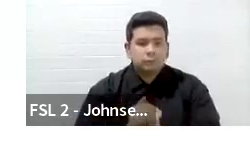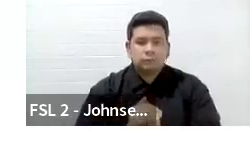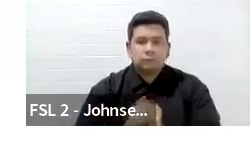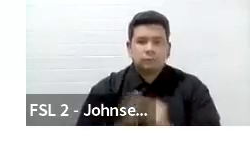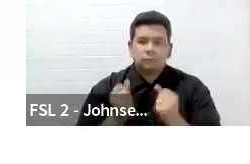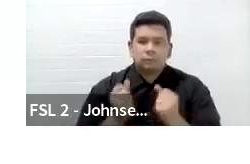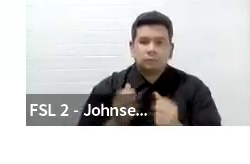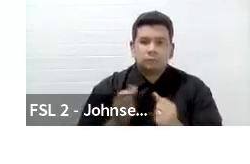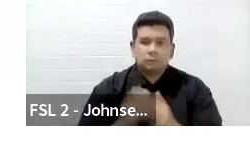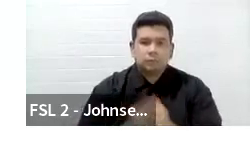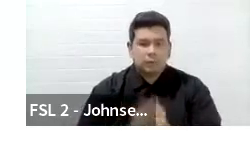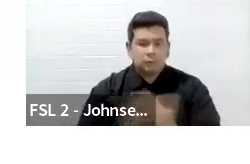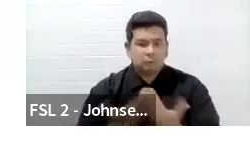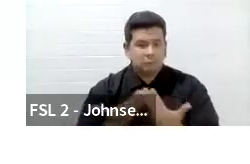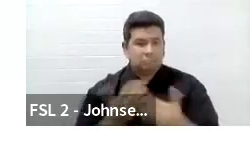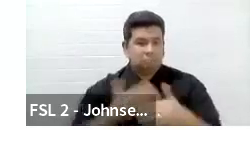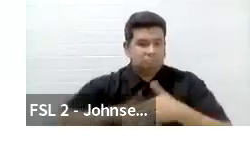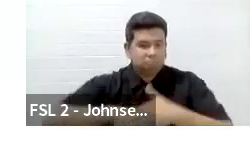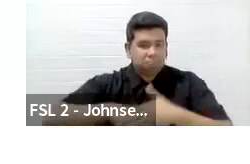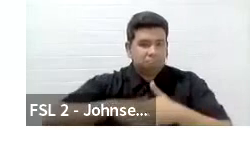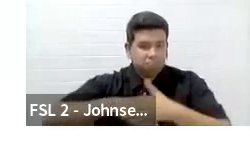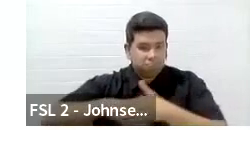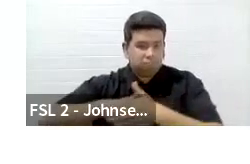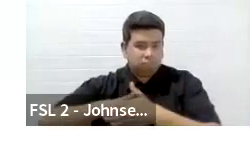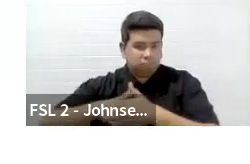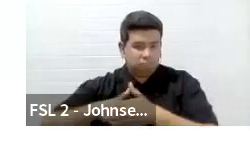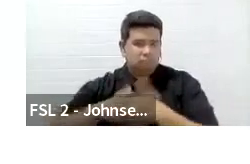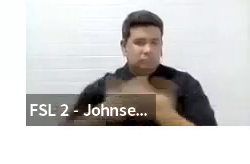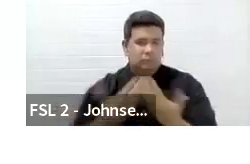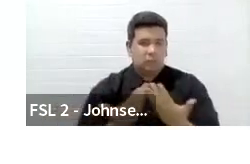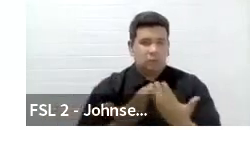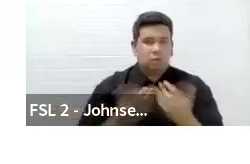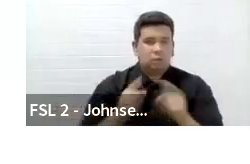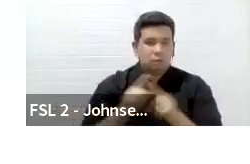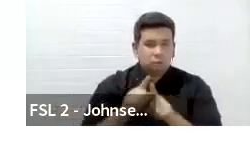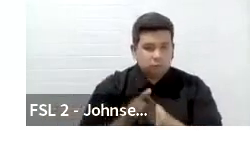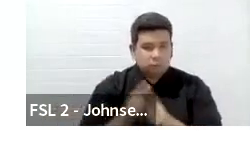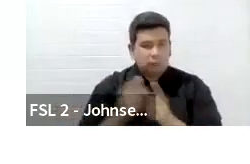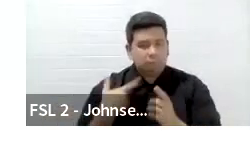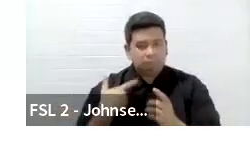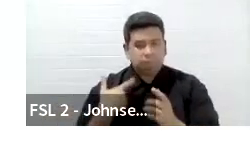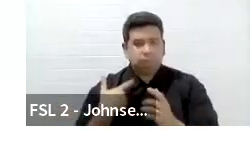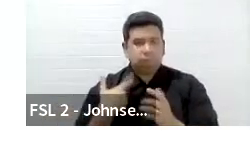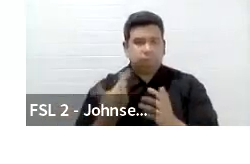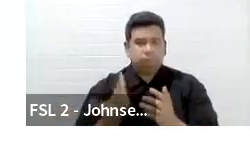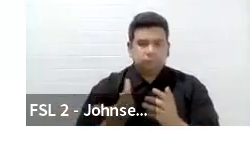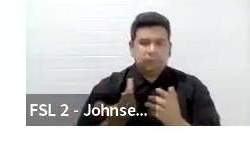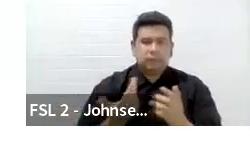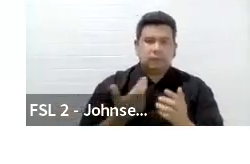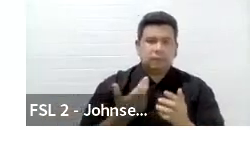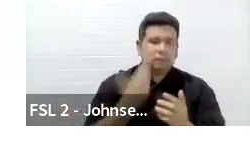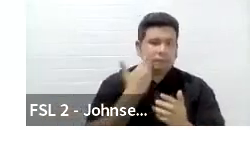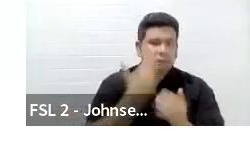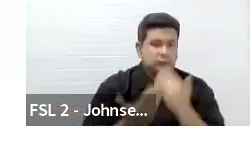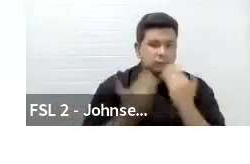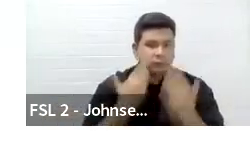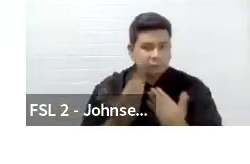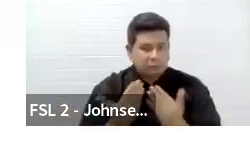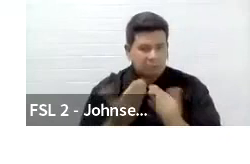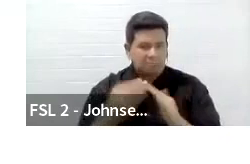high fertility and the low mortality levels in the country. So if you look here, prior to the pandemic